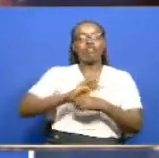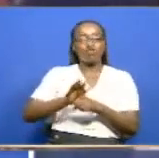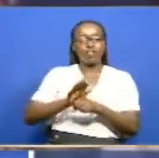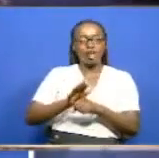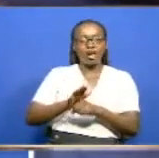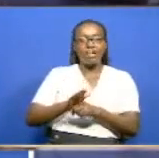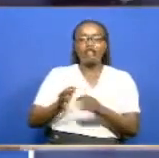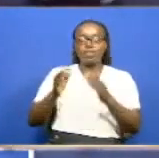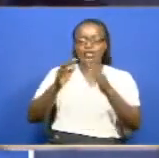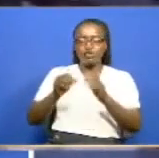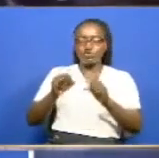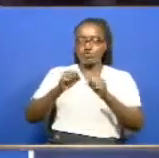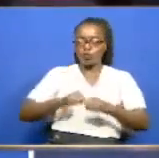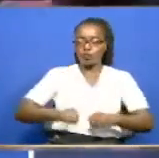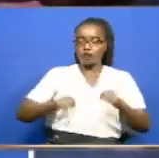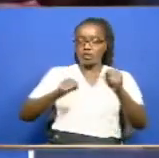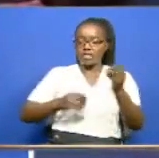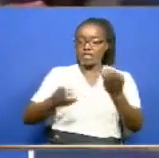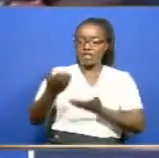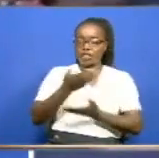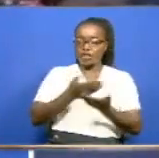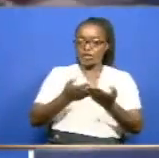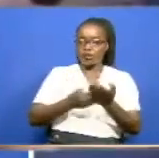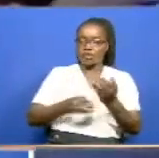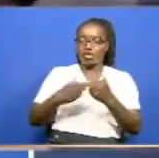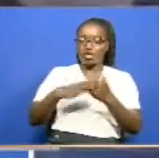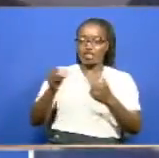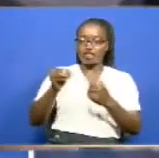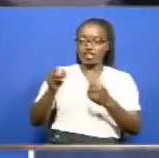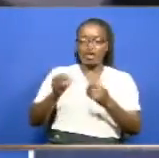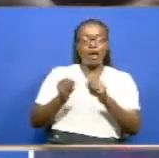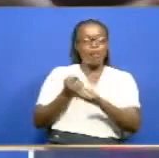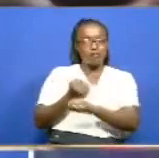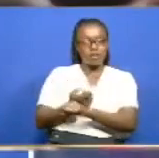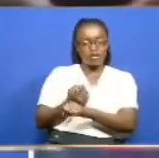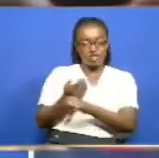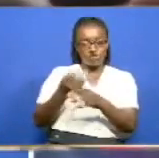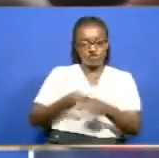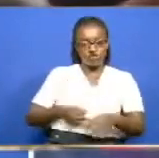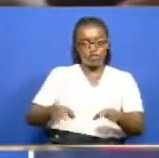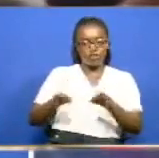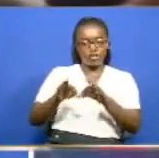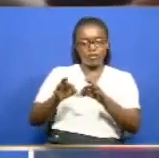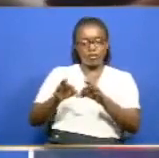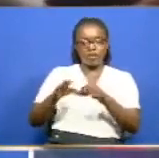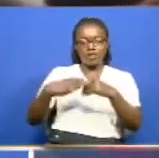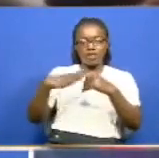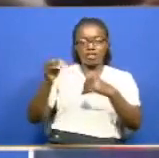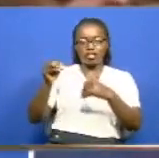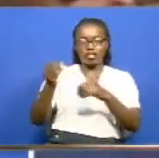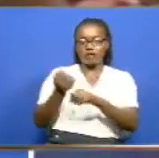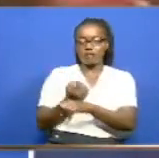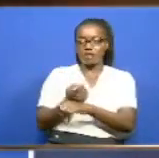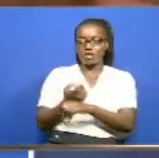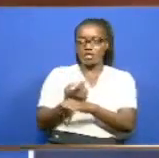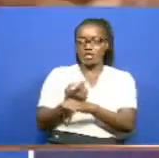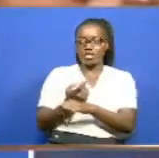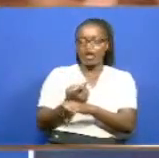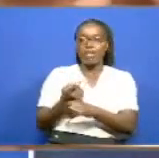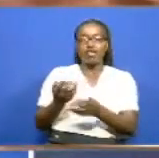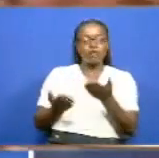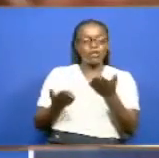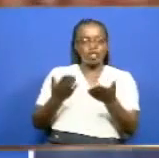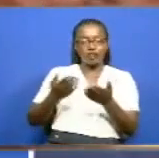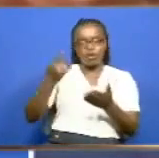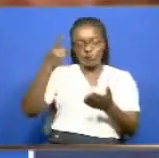economy during the 90-minute forum in Cleveland, Ohio on Tuesday night. Overall, the debate was light on policy, with